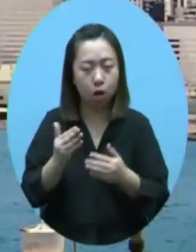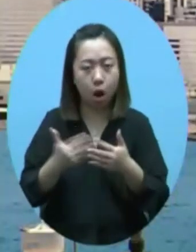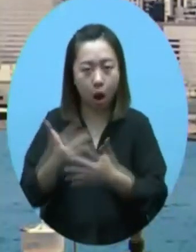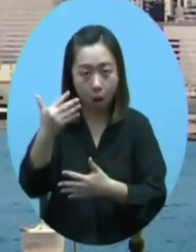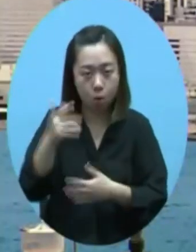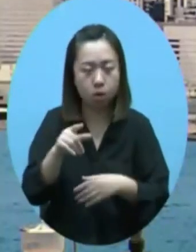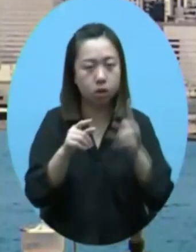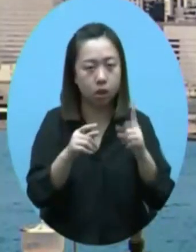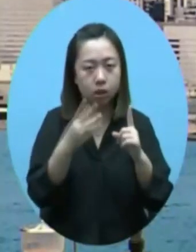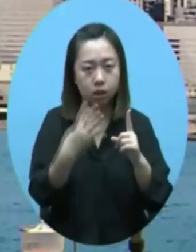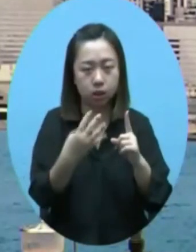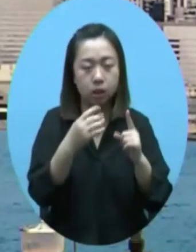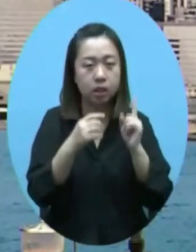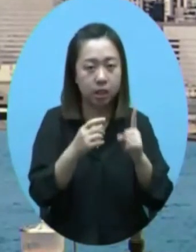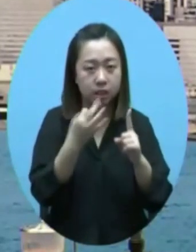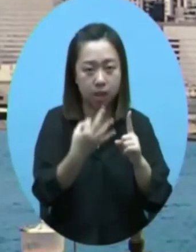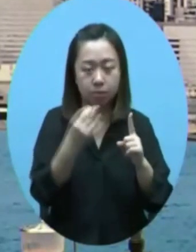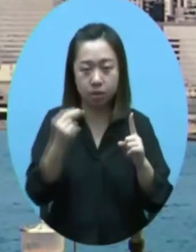As for the case in Mainstream House,